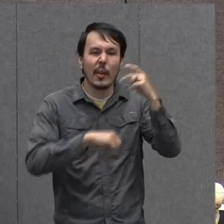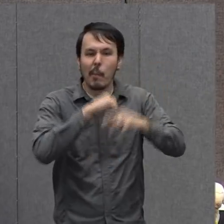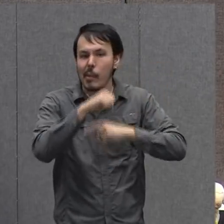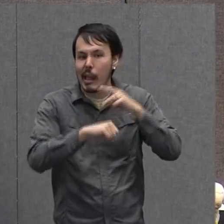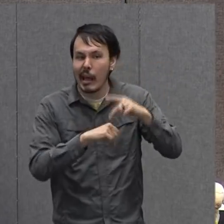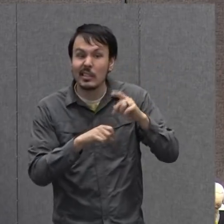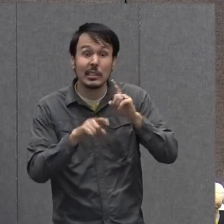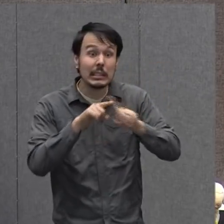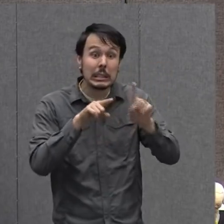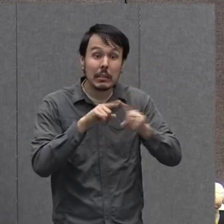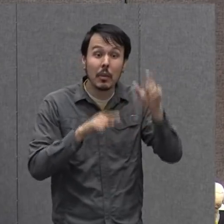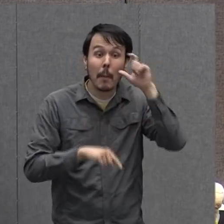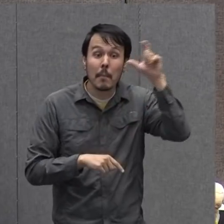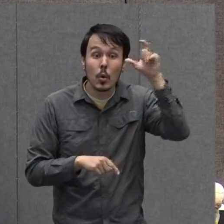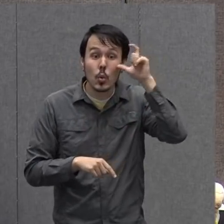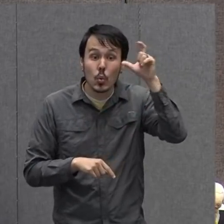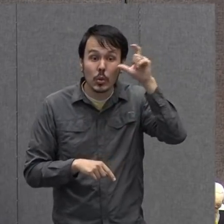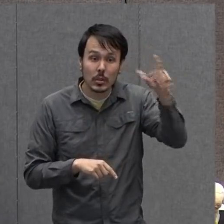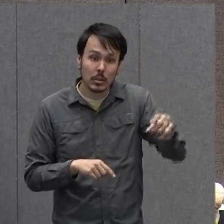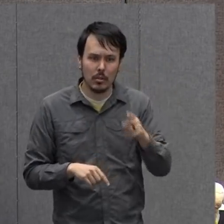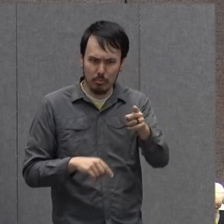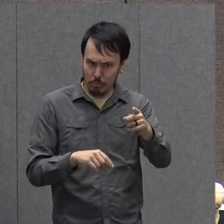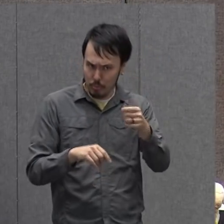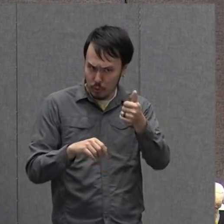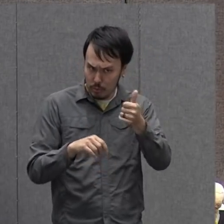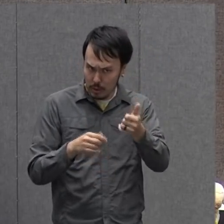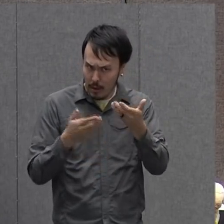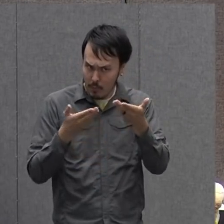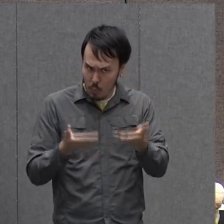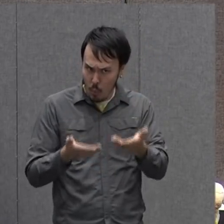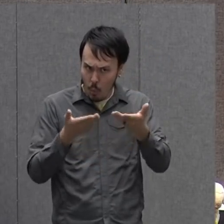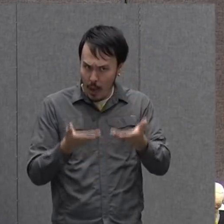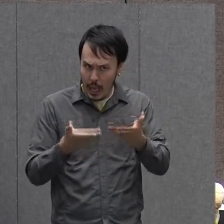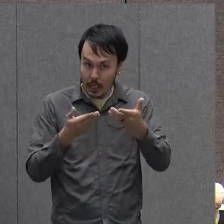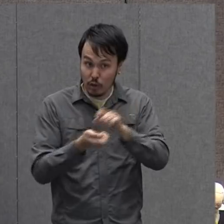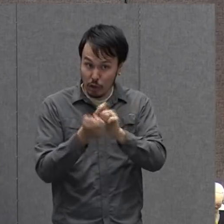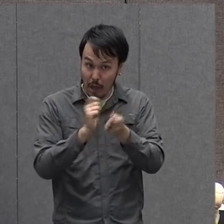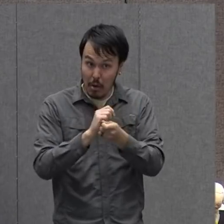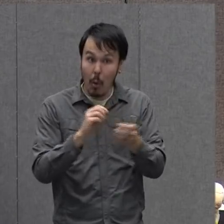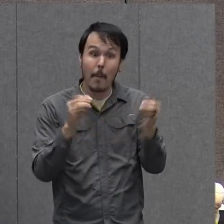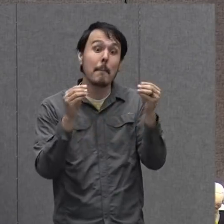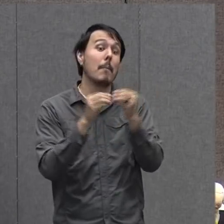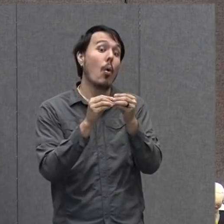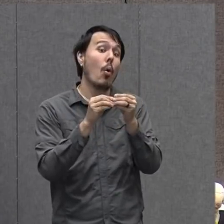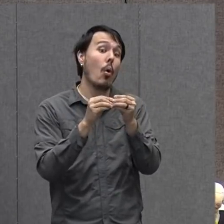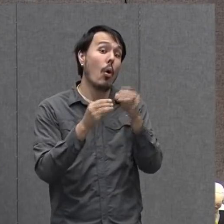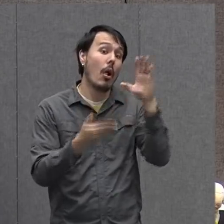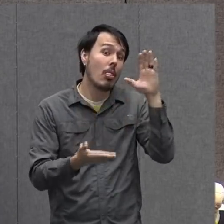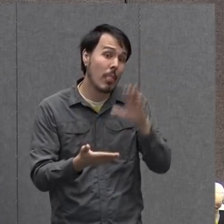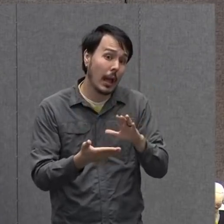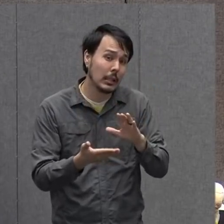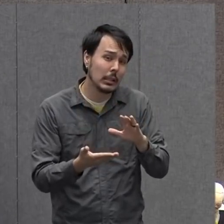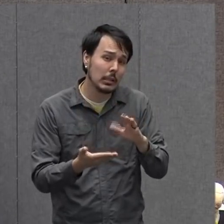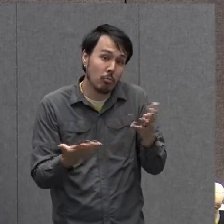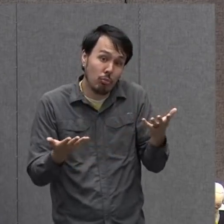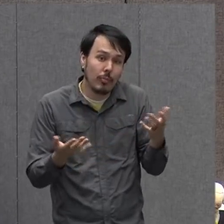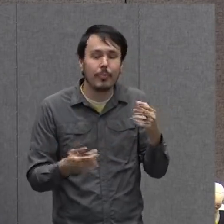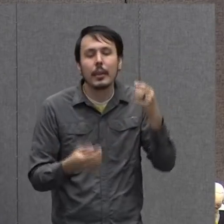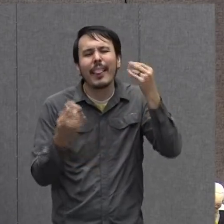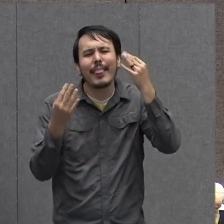away from us and far away from other planets, is so massive, though, that it can pull other massive